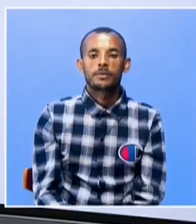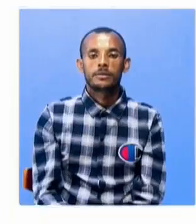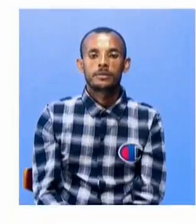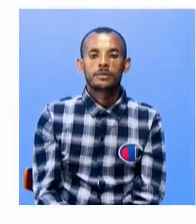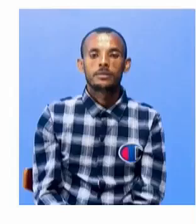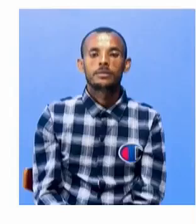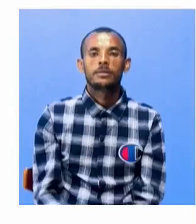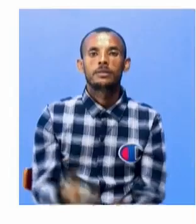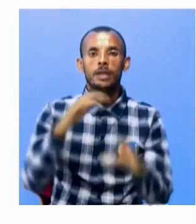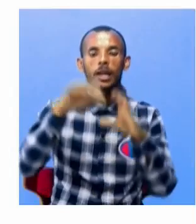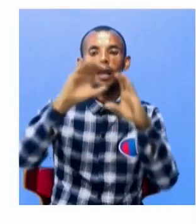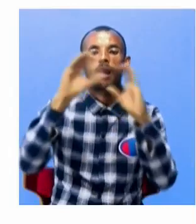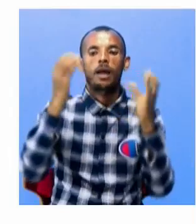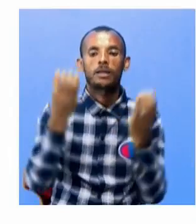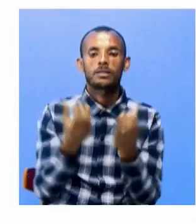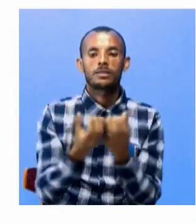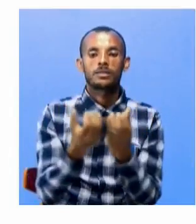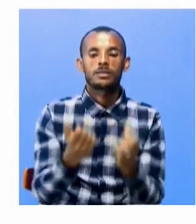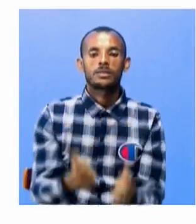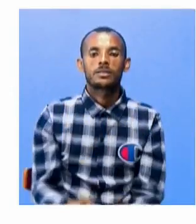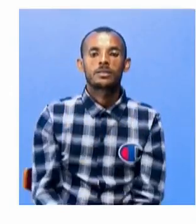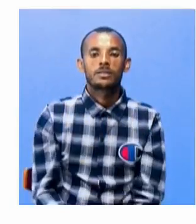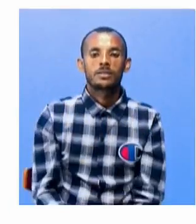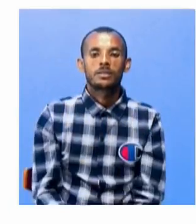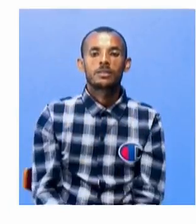In a class,